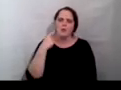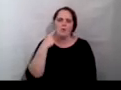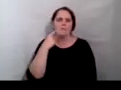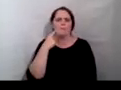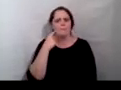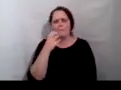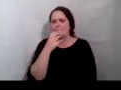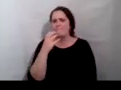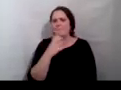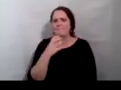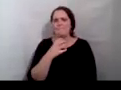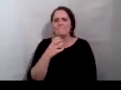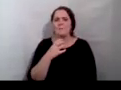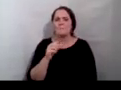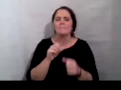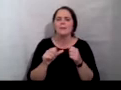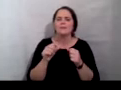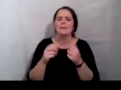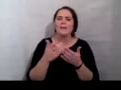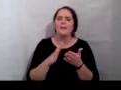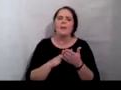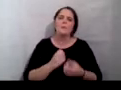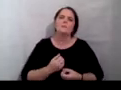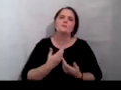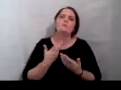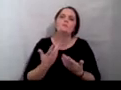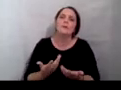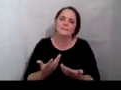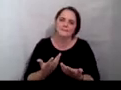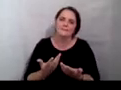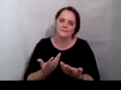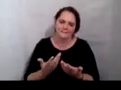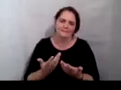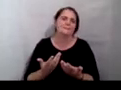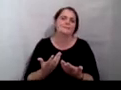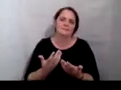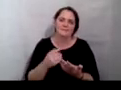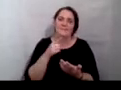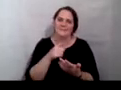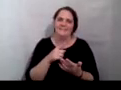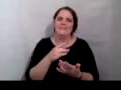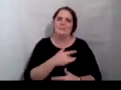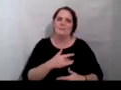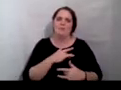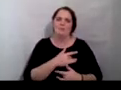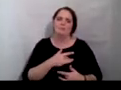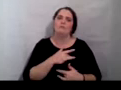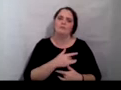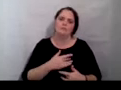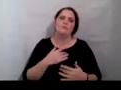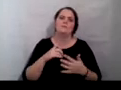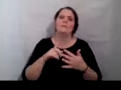had just heard a far more eloquent expression of emotional ecology than I'd read in the